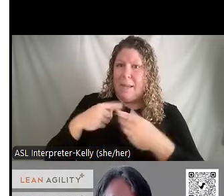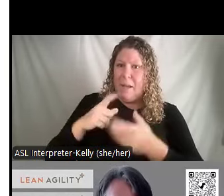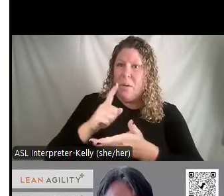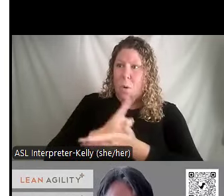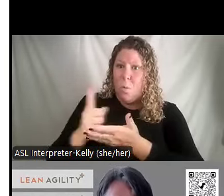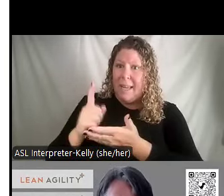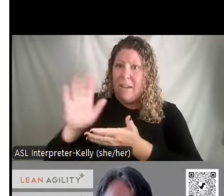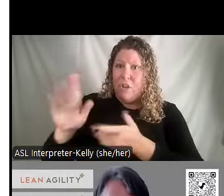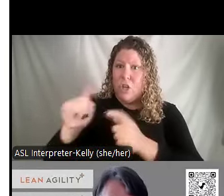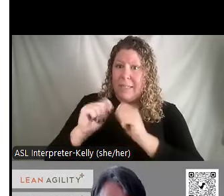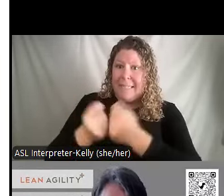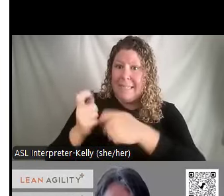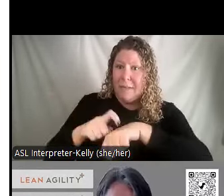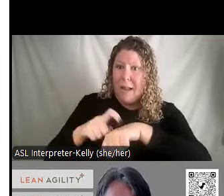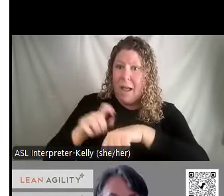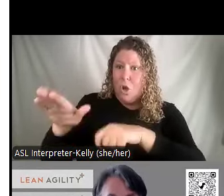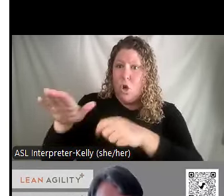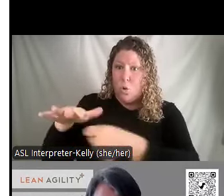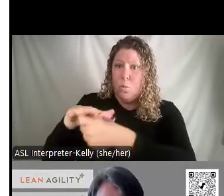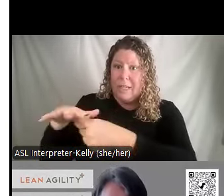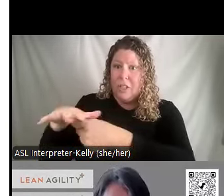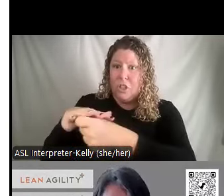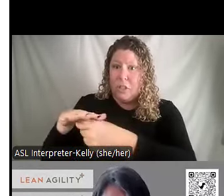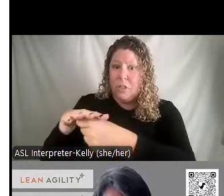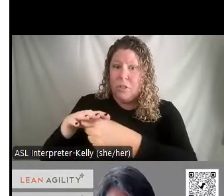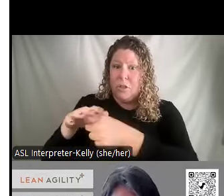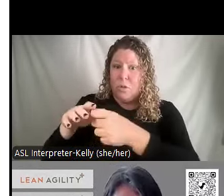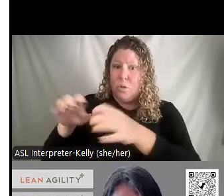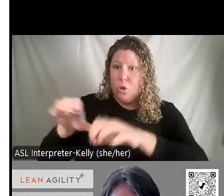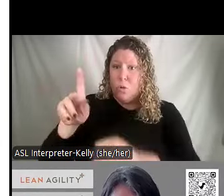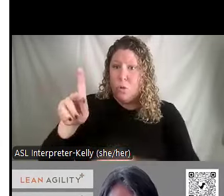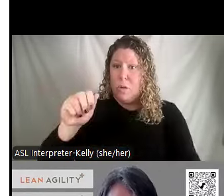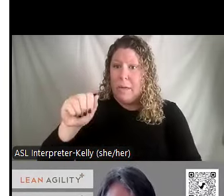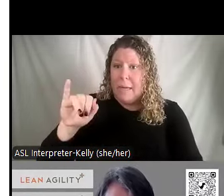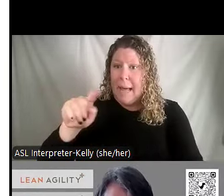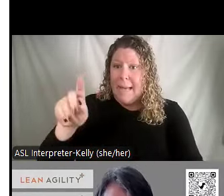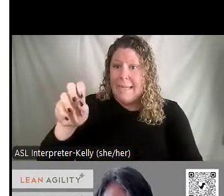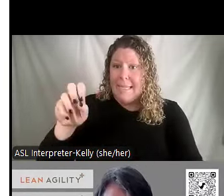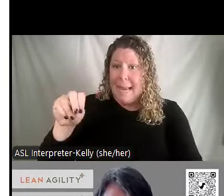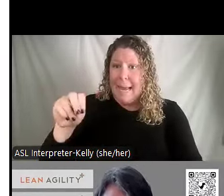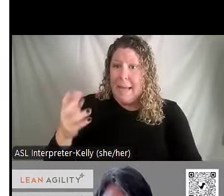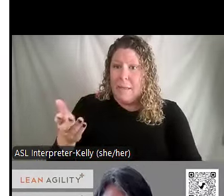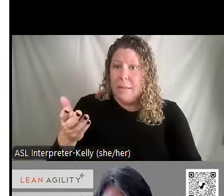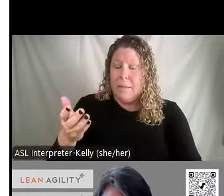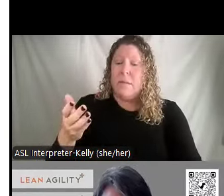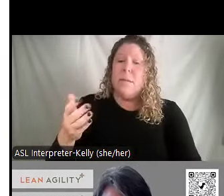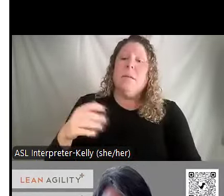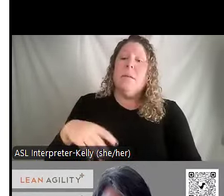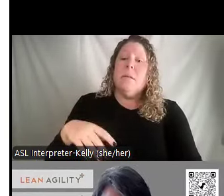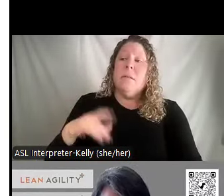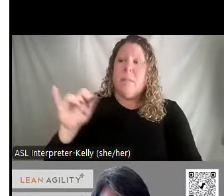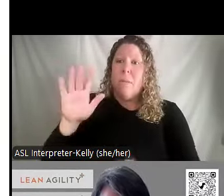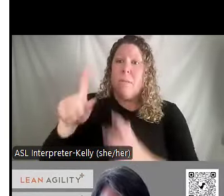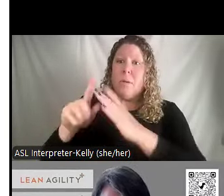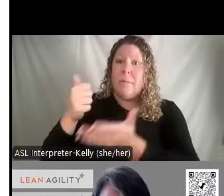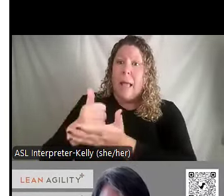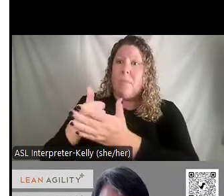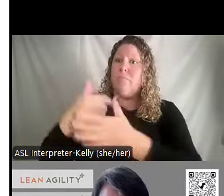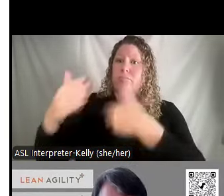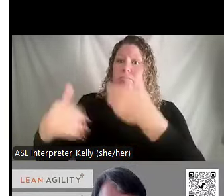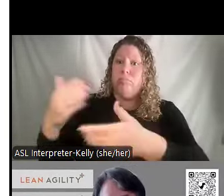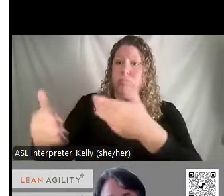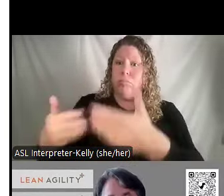time in her region to do a Kaizen or an improvement event. And that'll start this big ball rolling. So